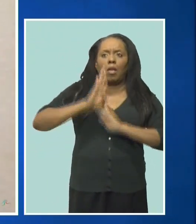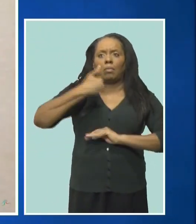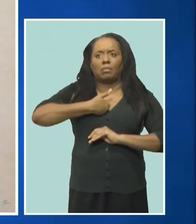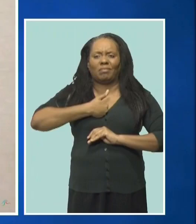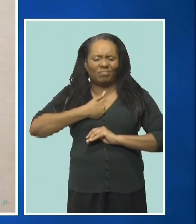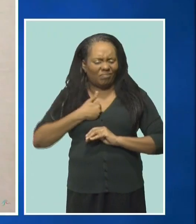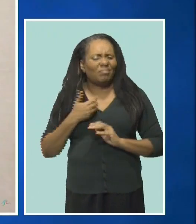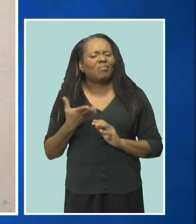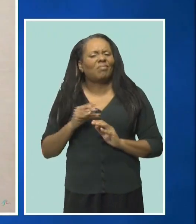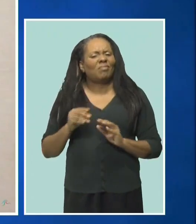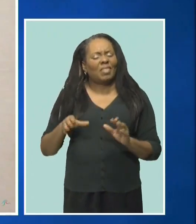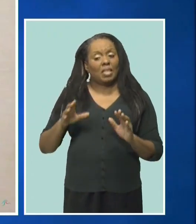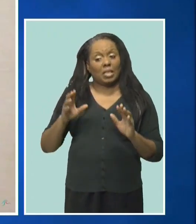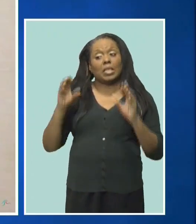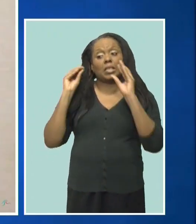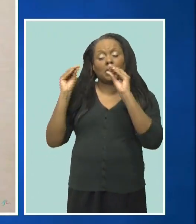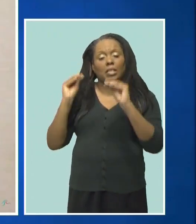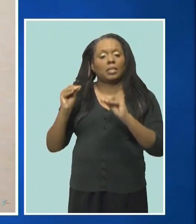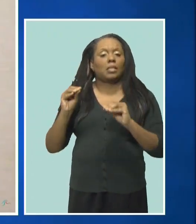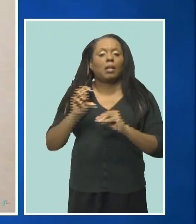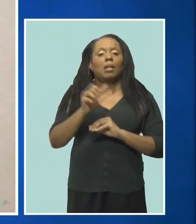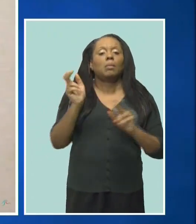set sail to teach others who we are.